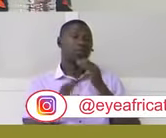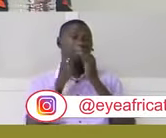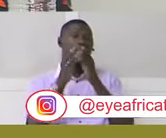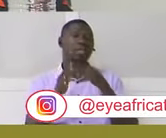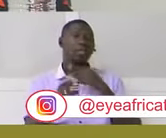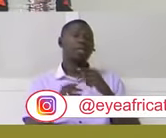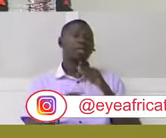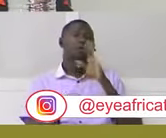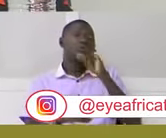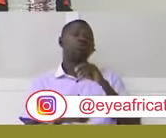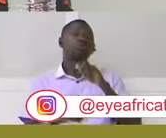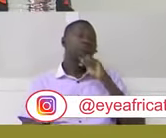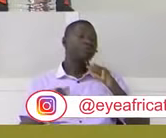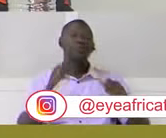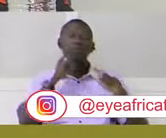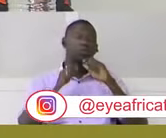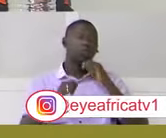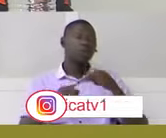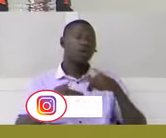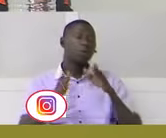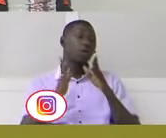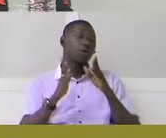competently.